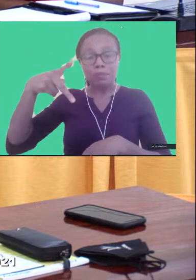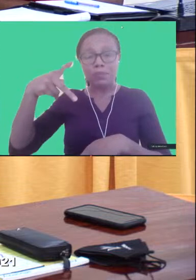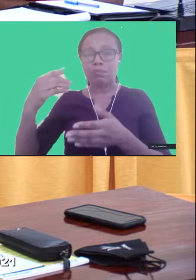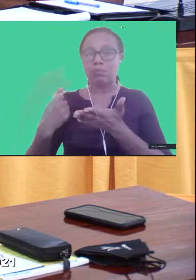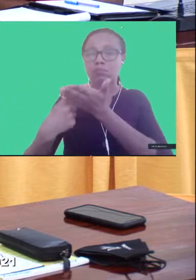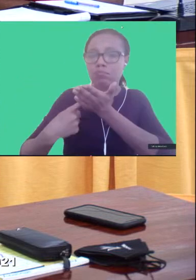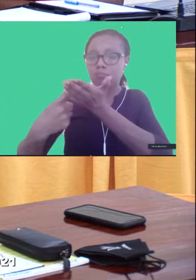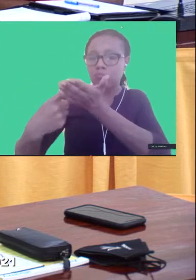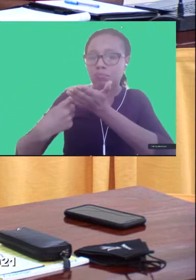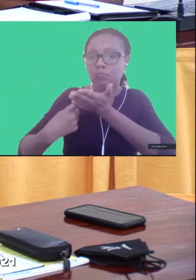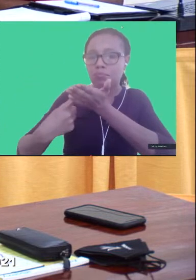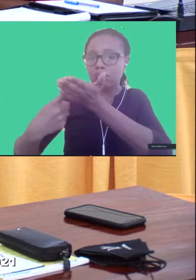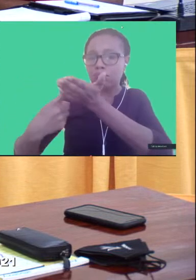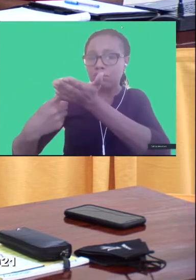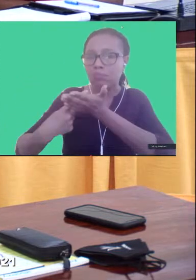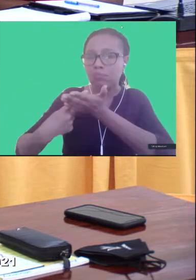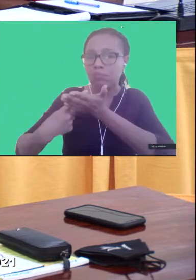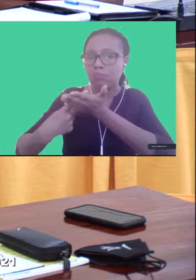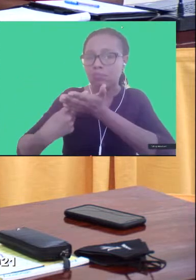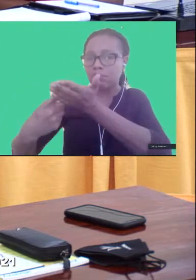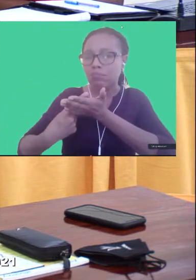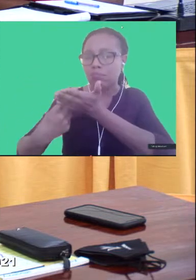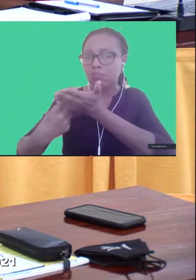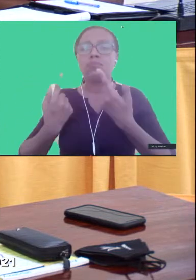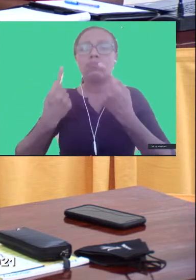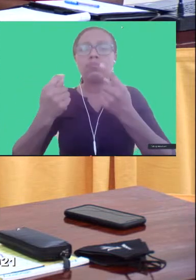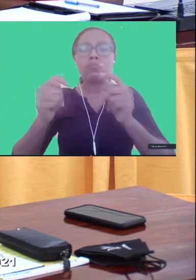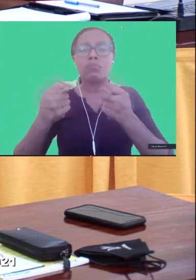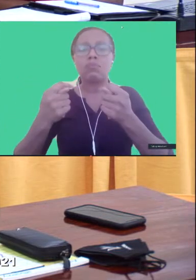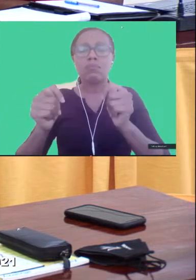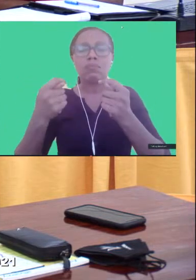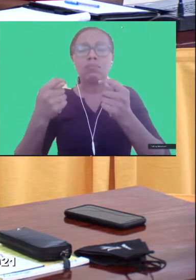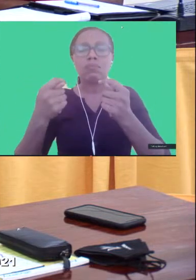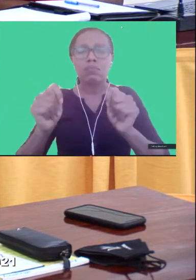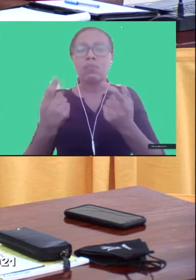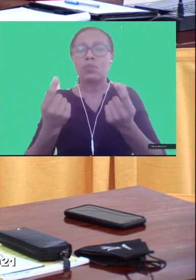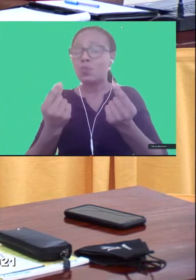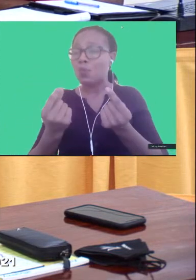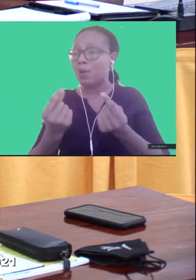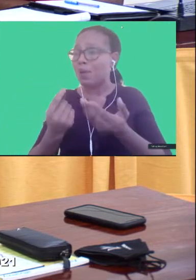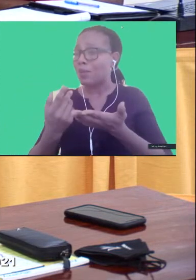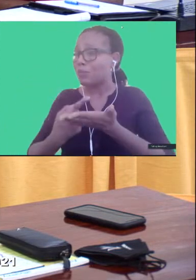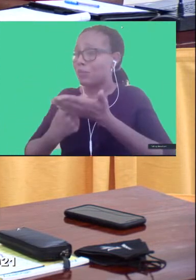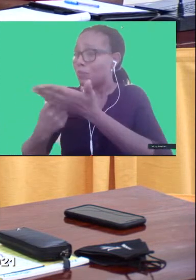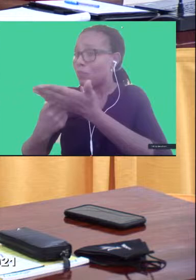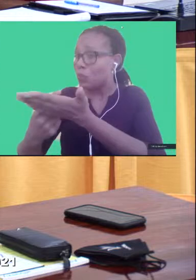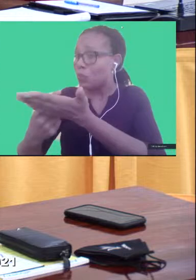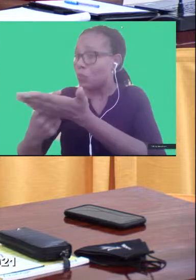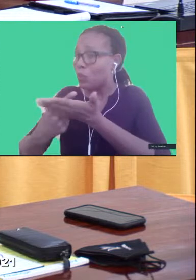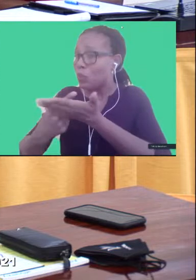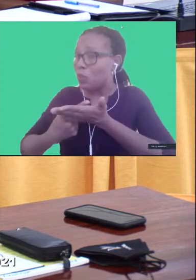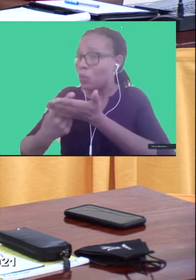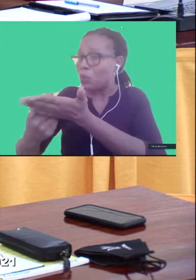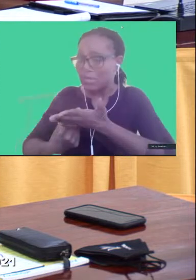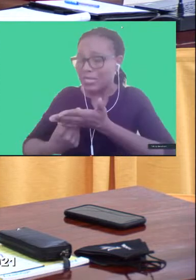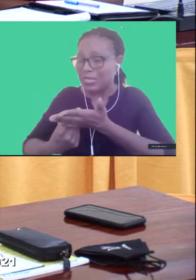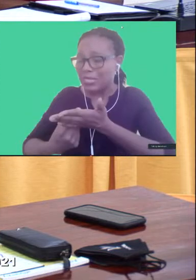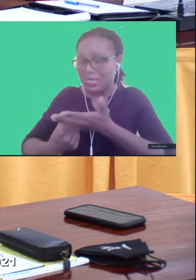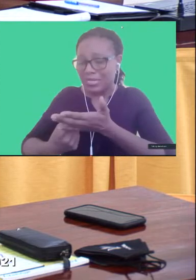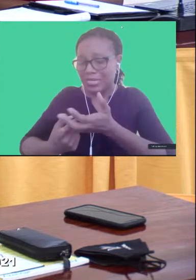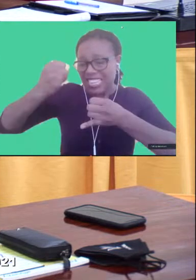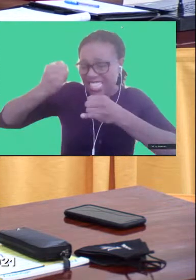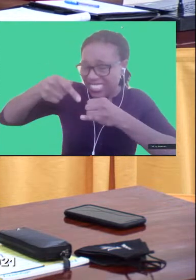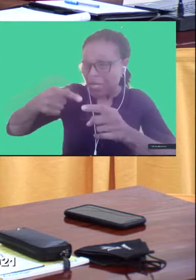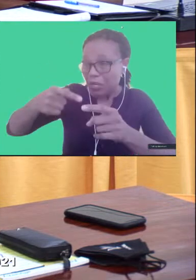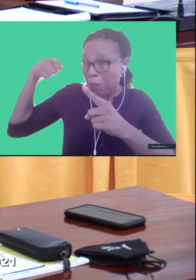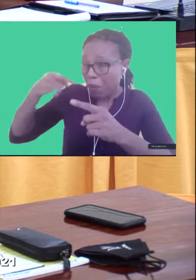close the discussions on the last remaining issue relating to the